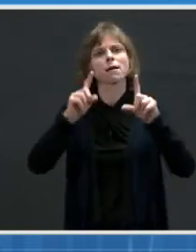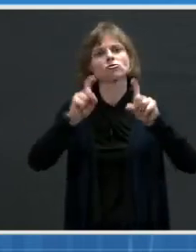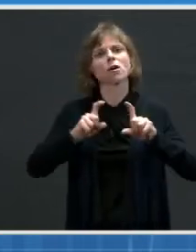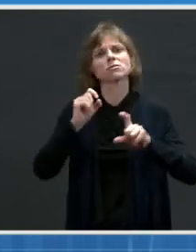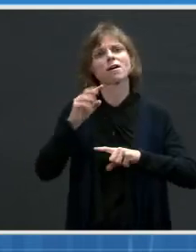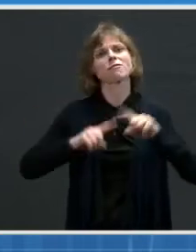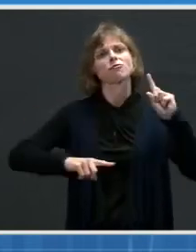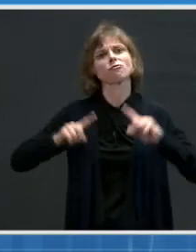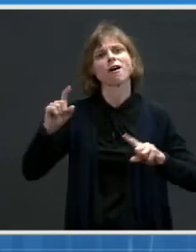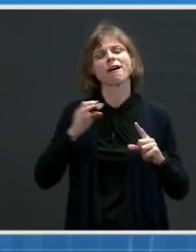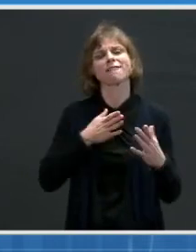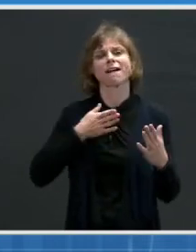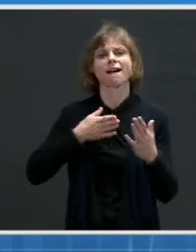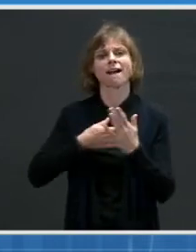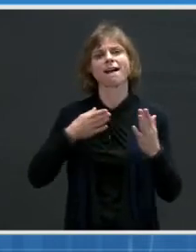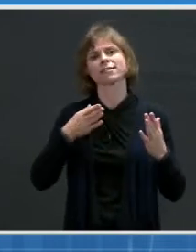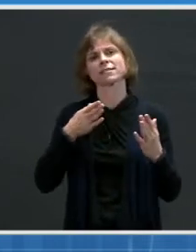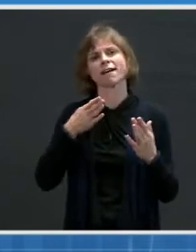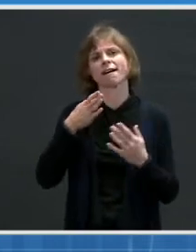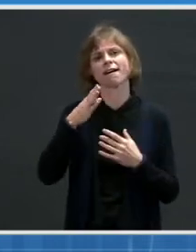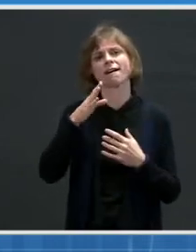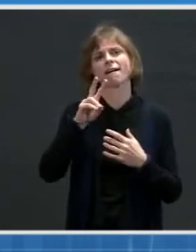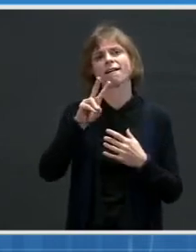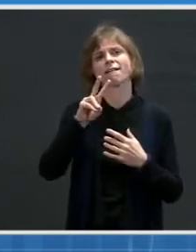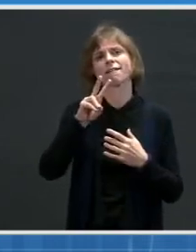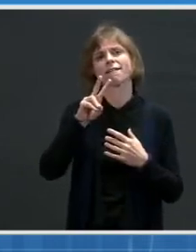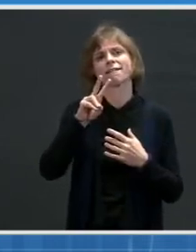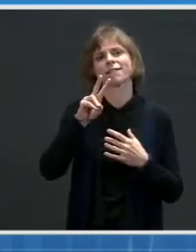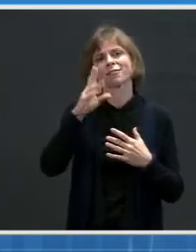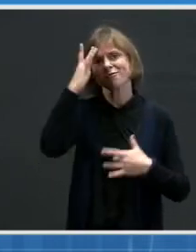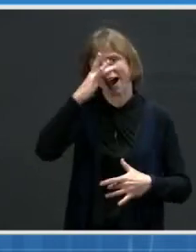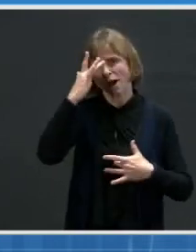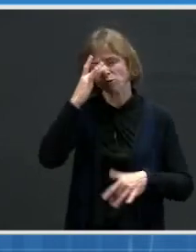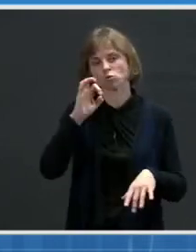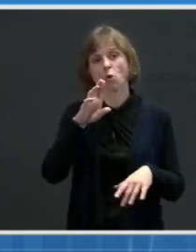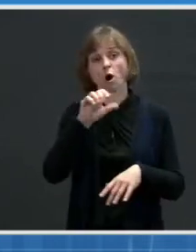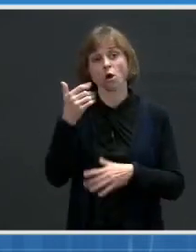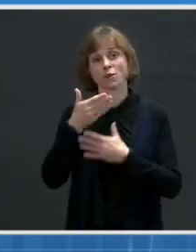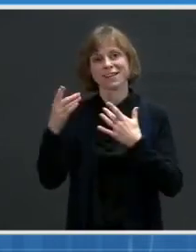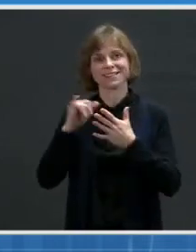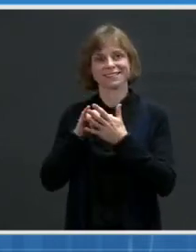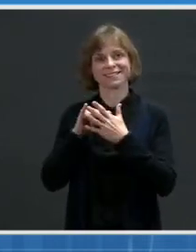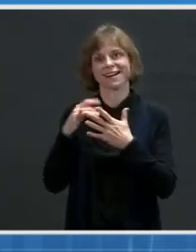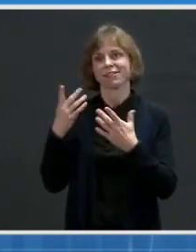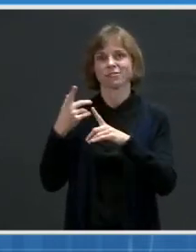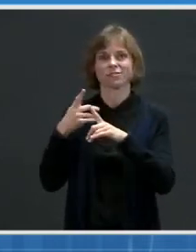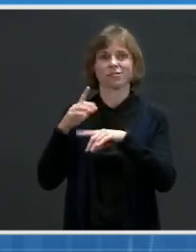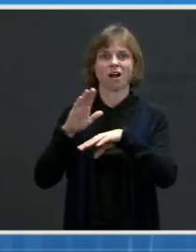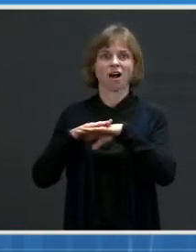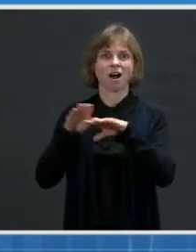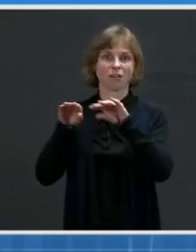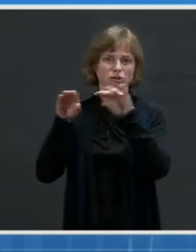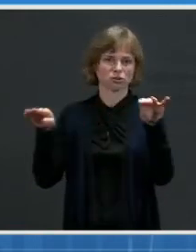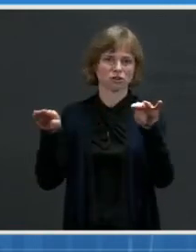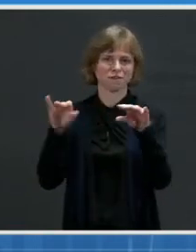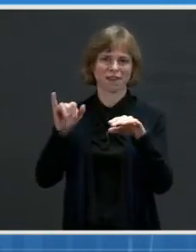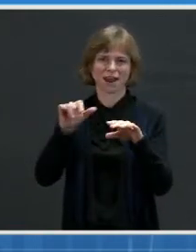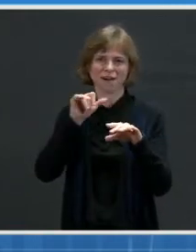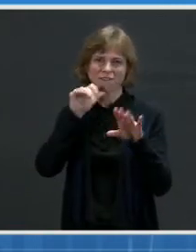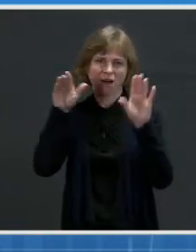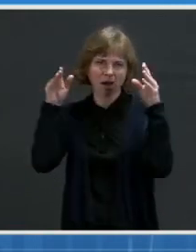of antivirals or other agents that are off the shelf that have not been targeted. I'll get to